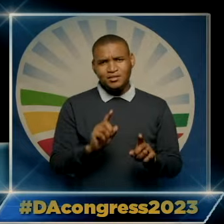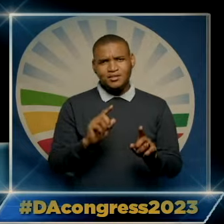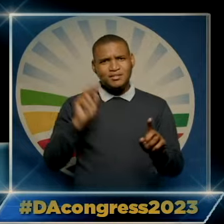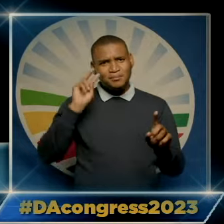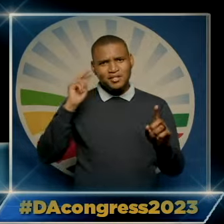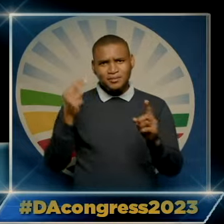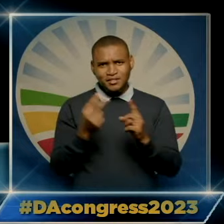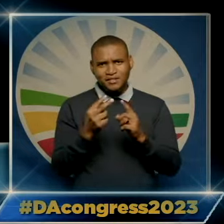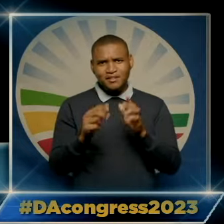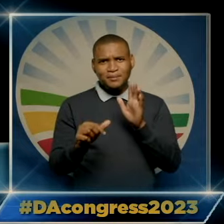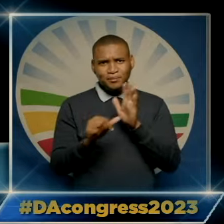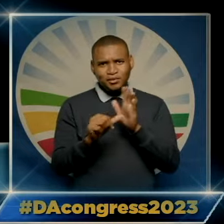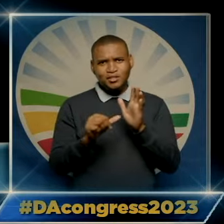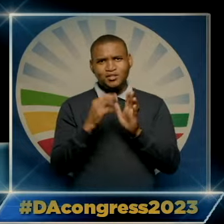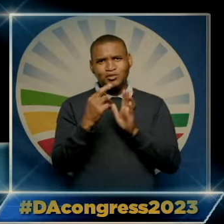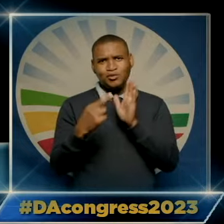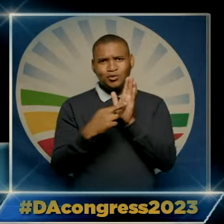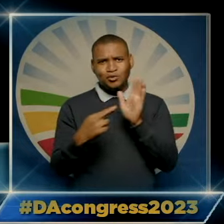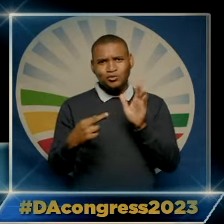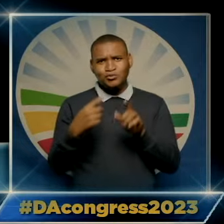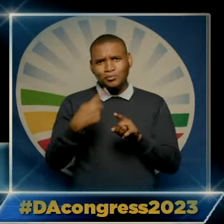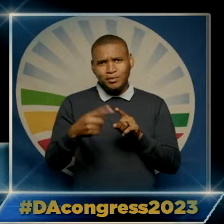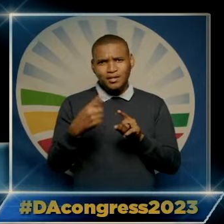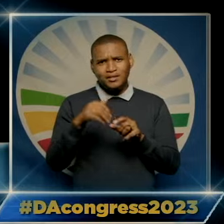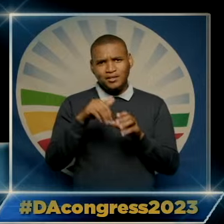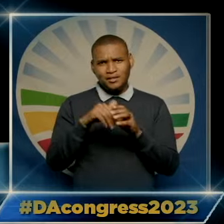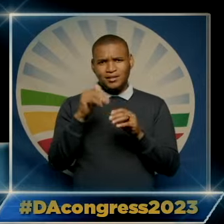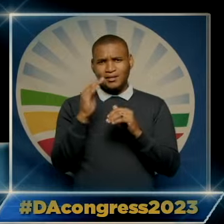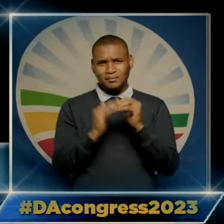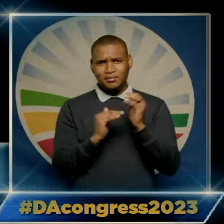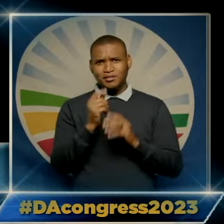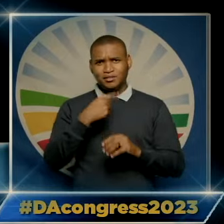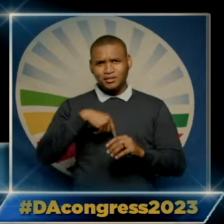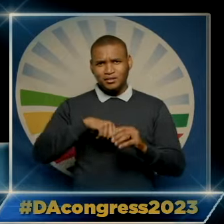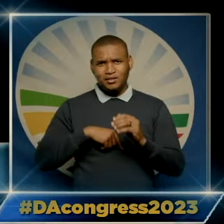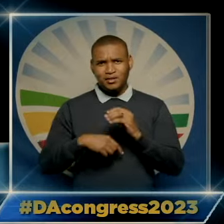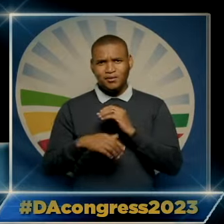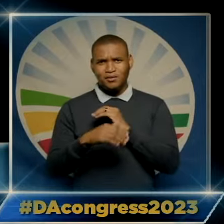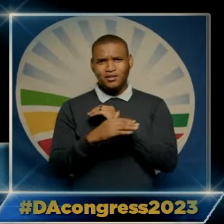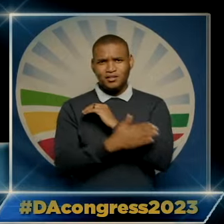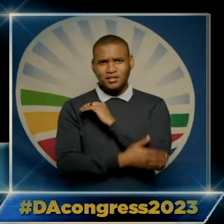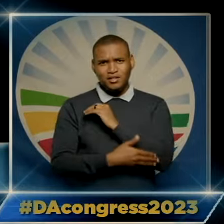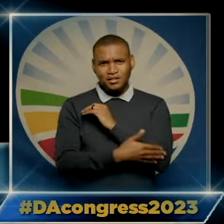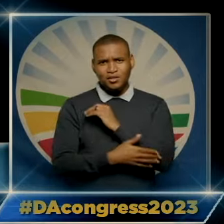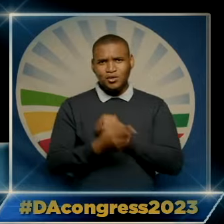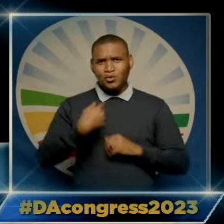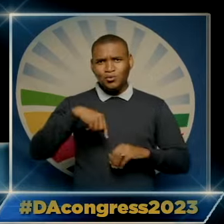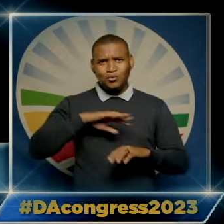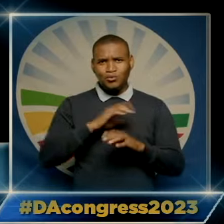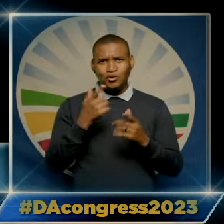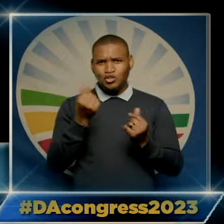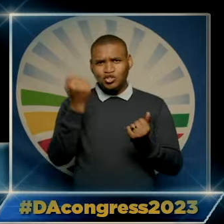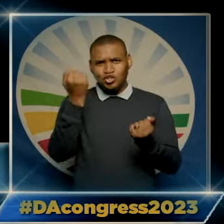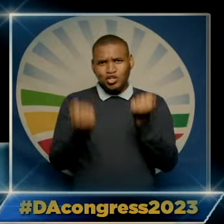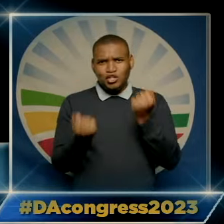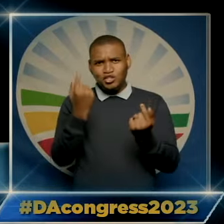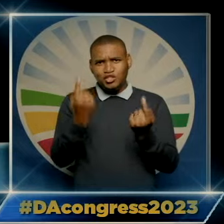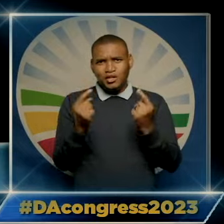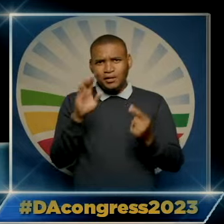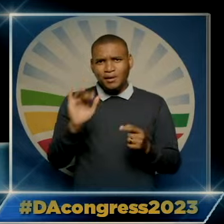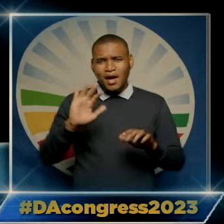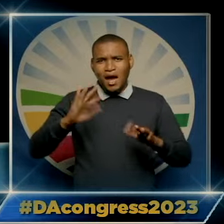an important role to play in building our nation. We do not judge each other by how